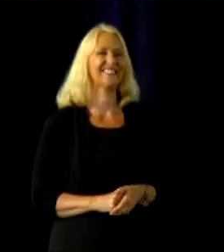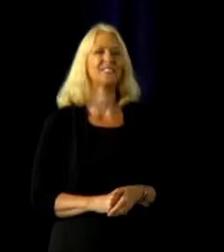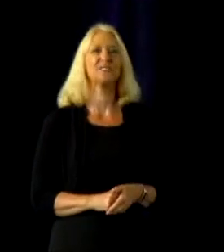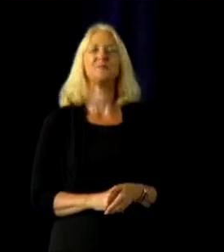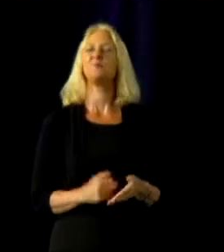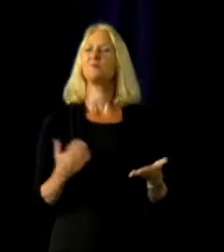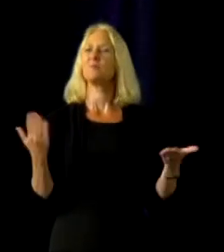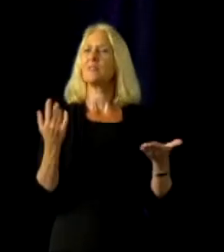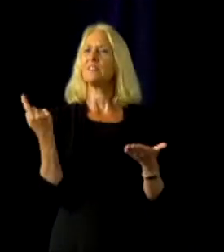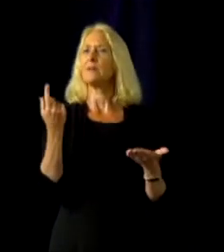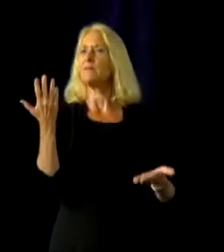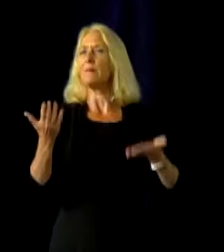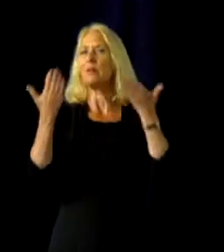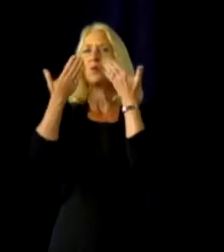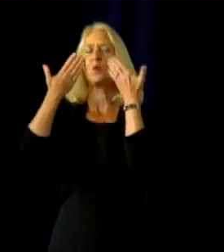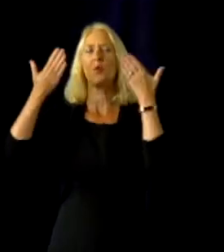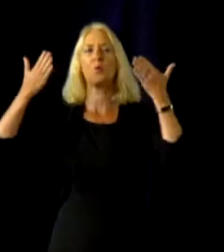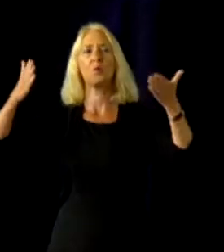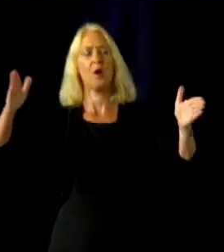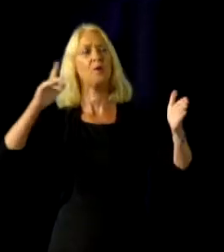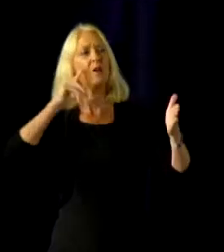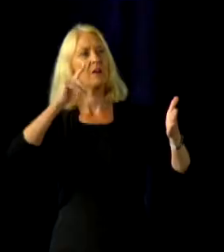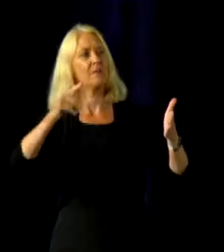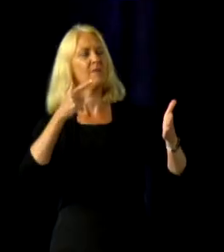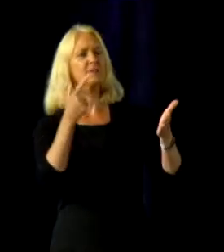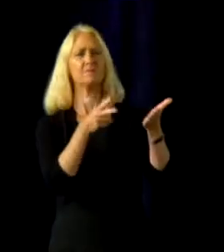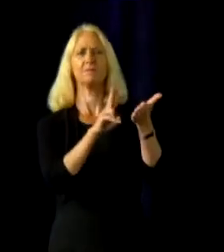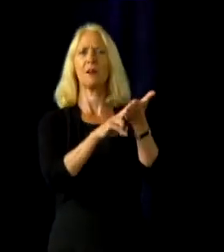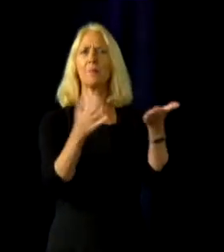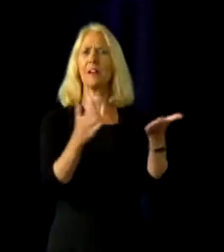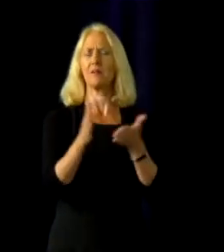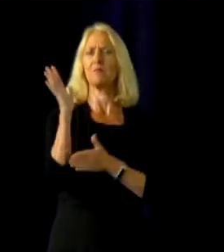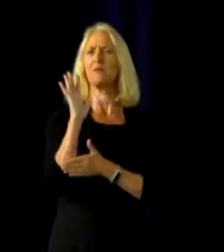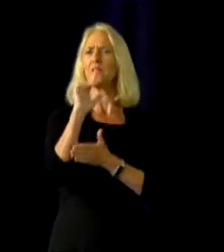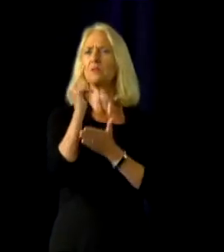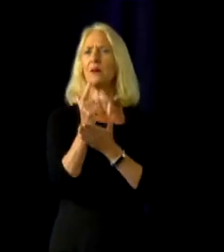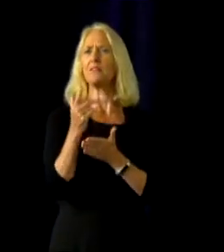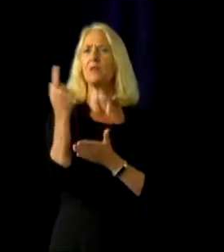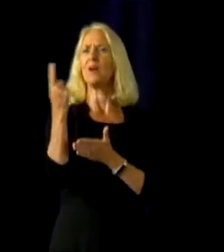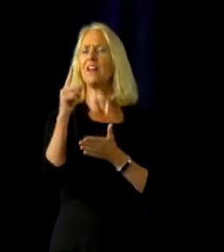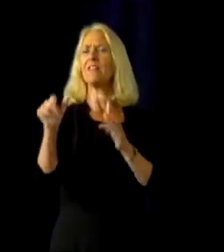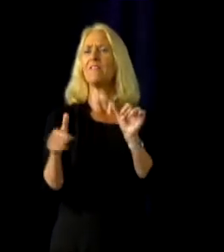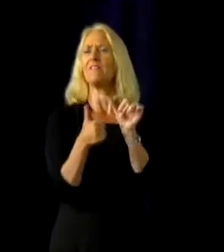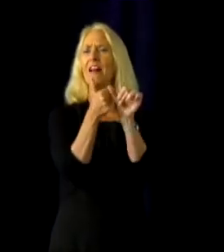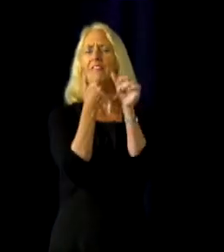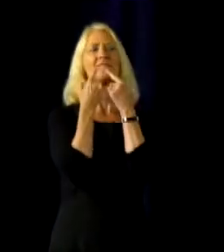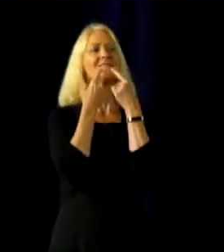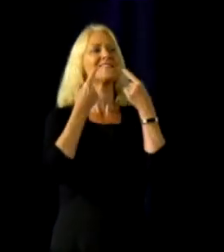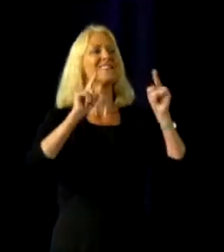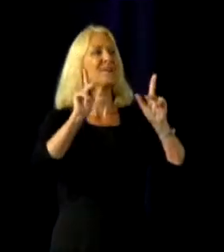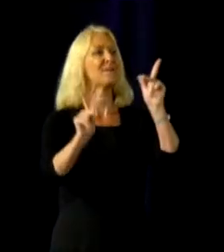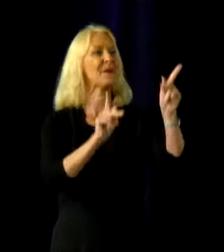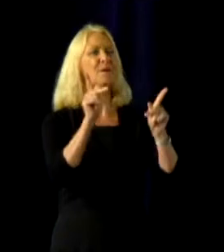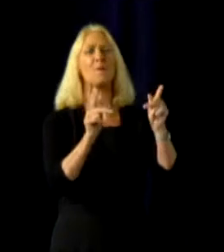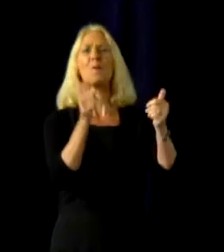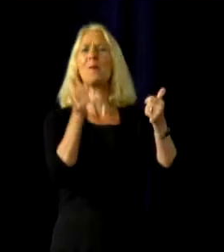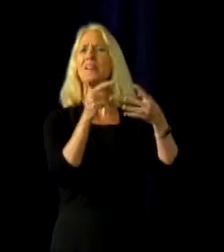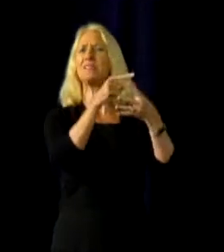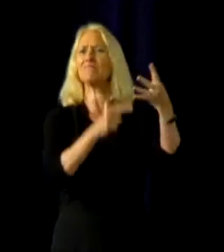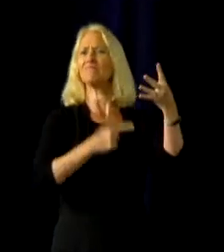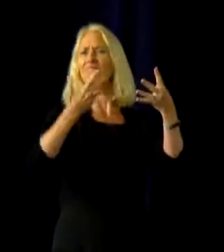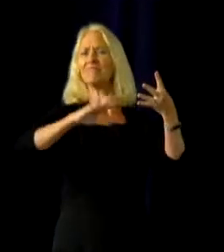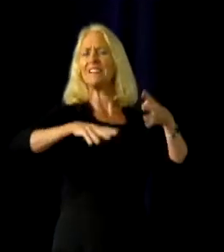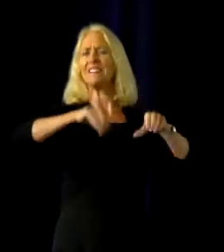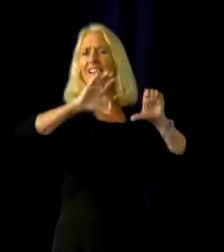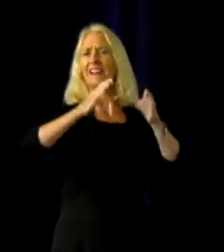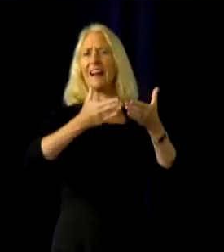Here's something you might not know about enrollment and alums here at FSCJ. One of the following celebrities has taken a class at FSCJ. Now, was